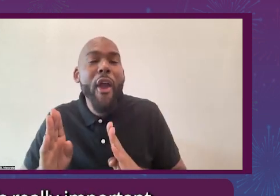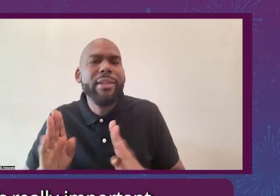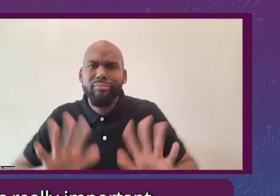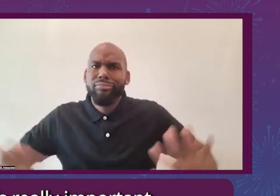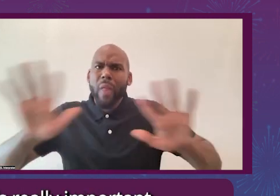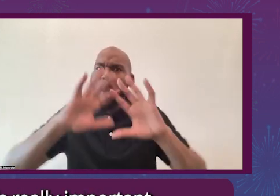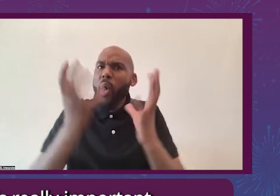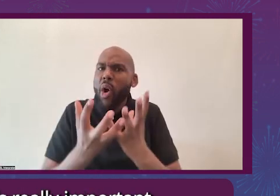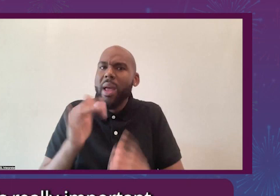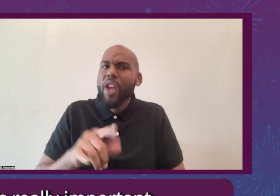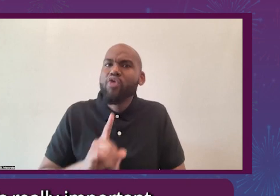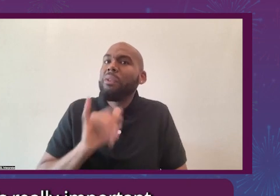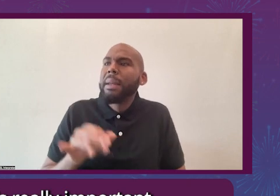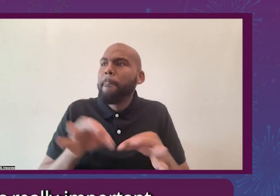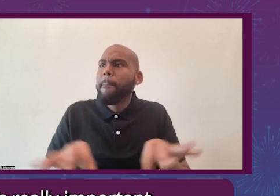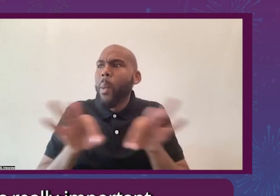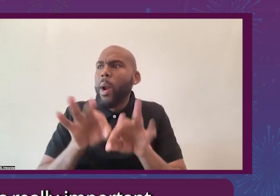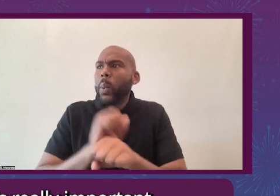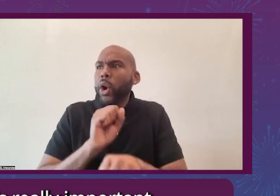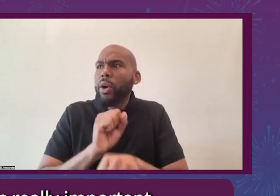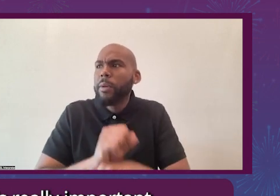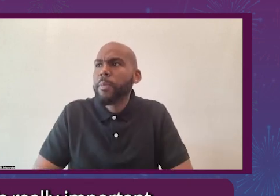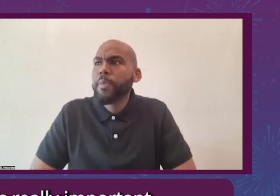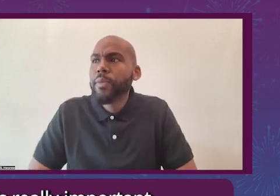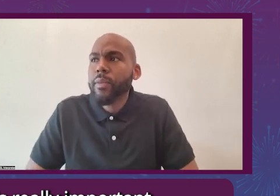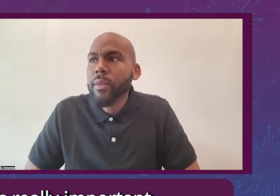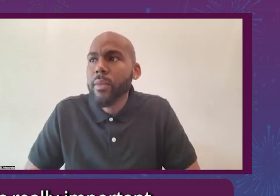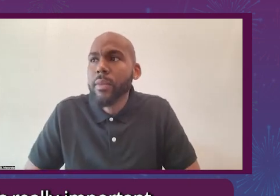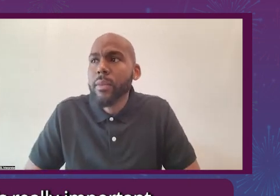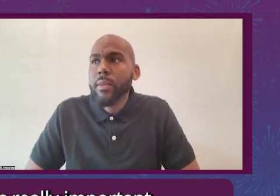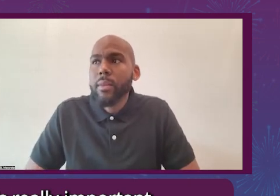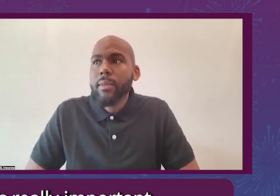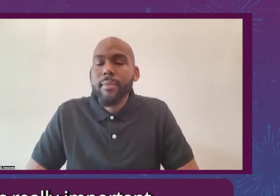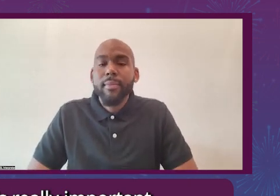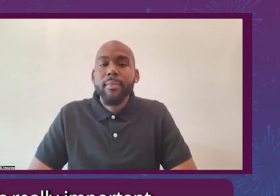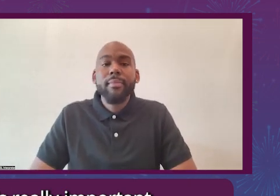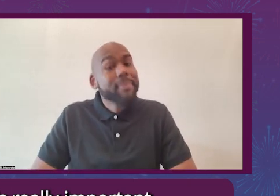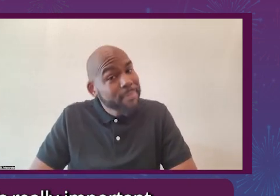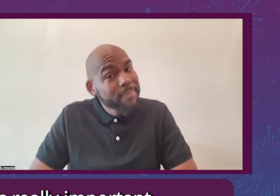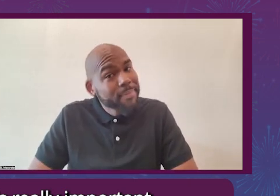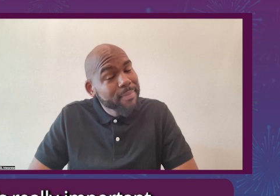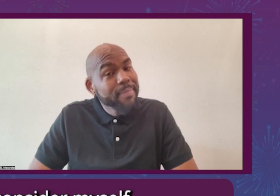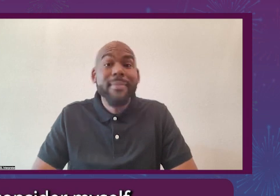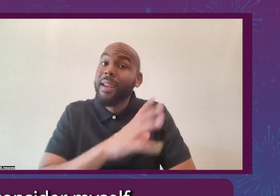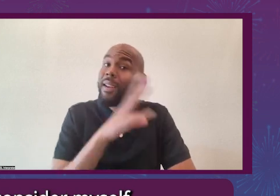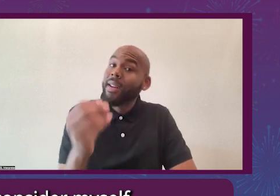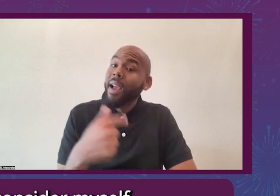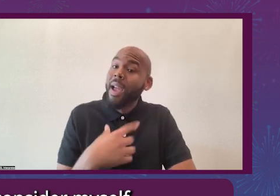around the world. It's really important work, and I really welcome it. And I